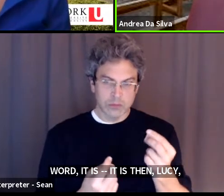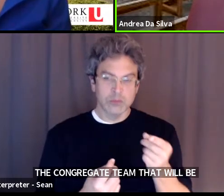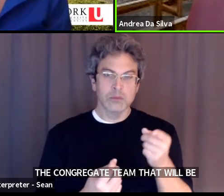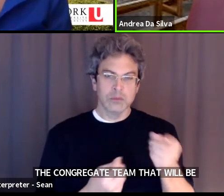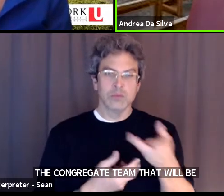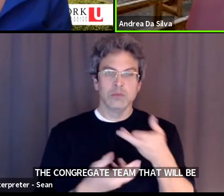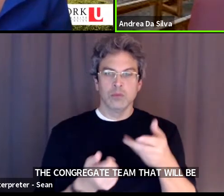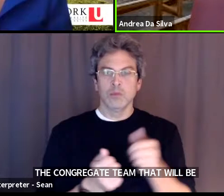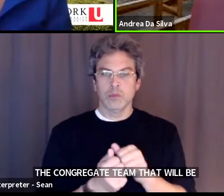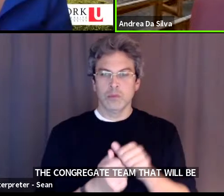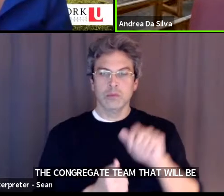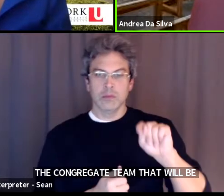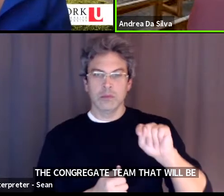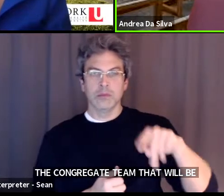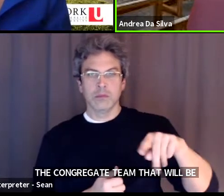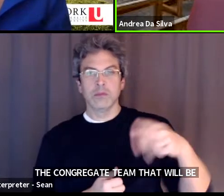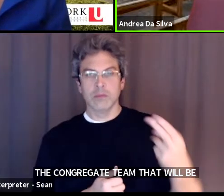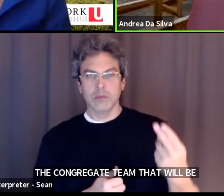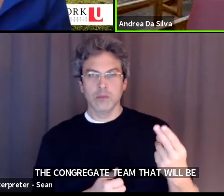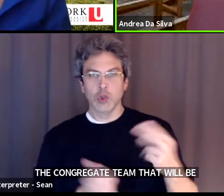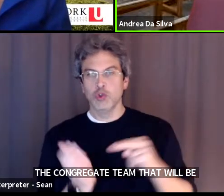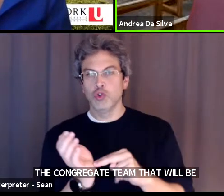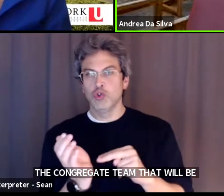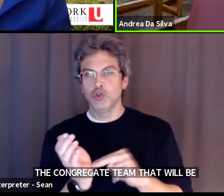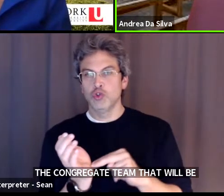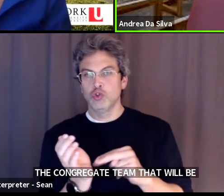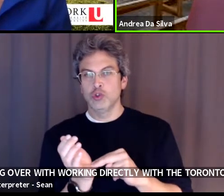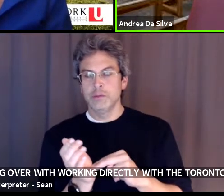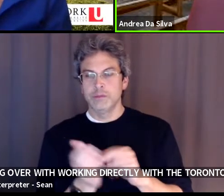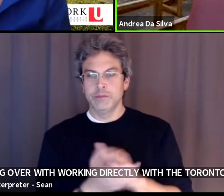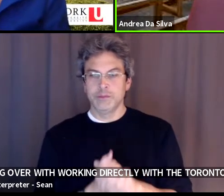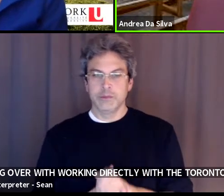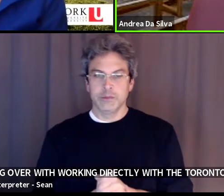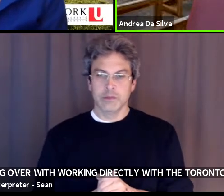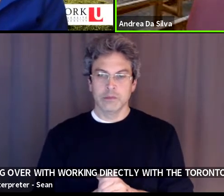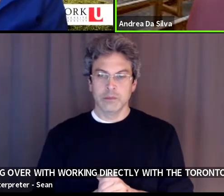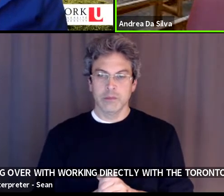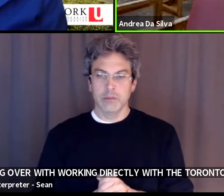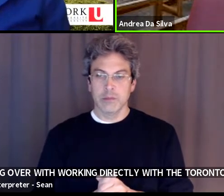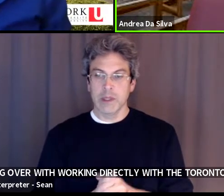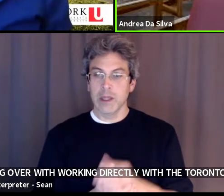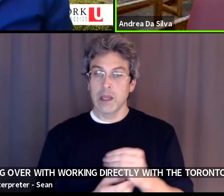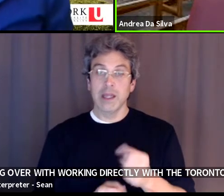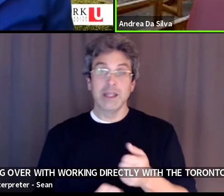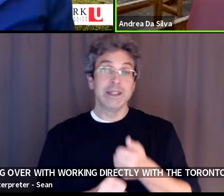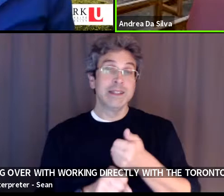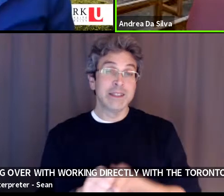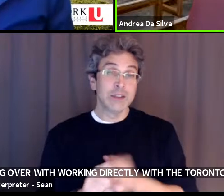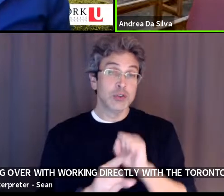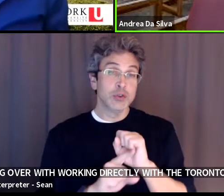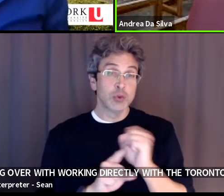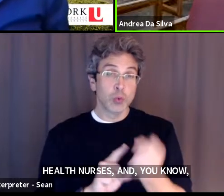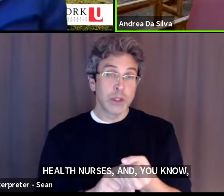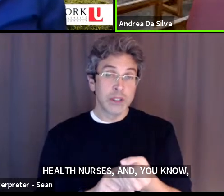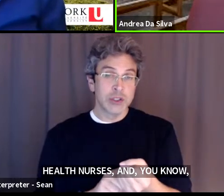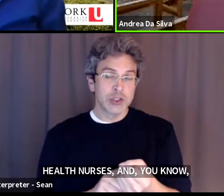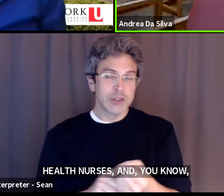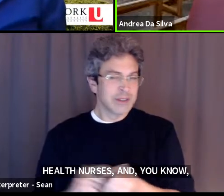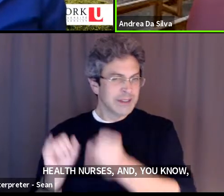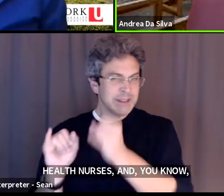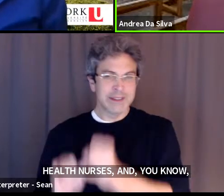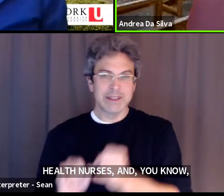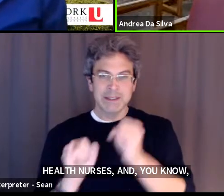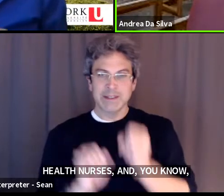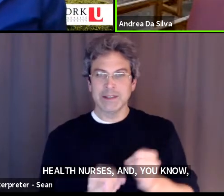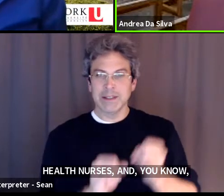Toronto Public Health nurses. And, each case is individual, and there is a lot of things